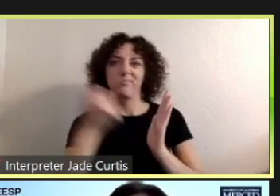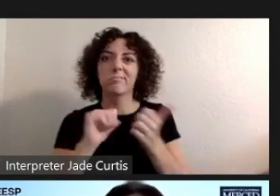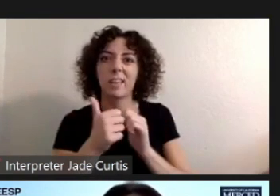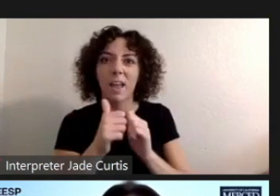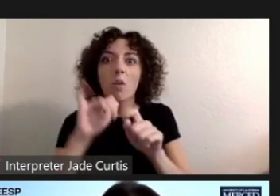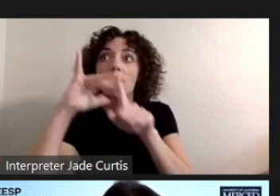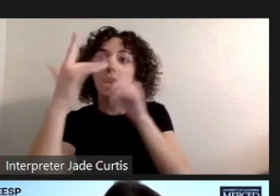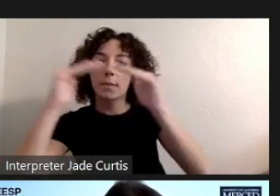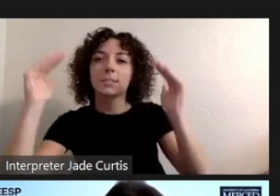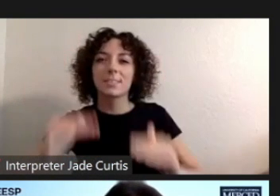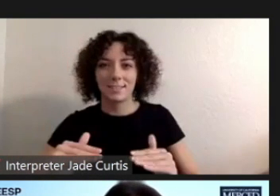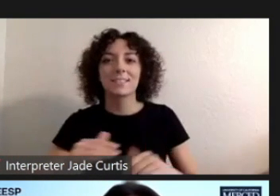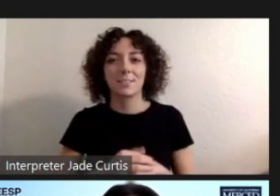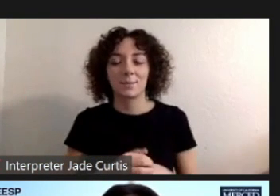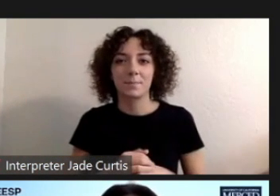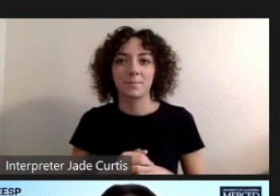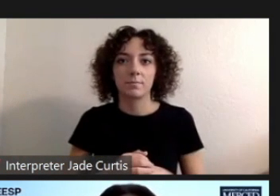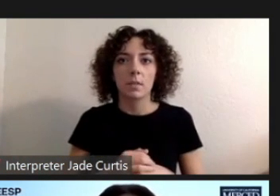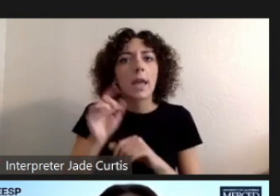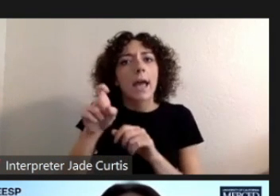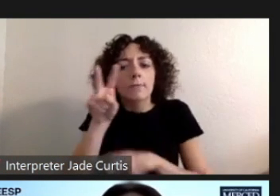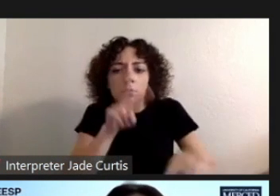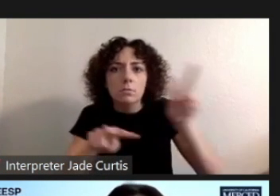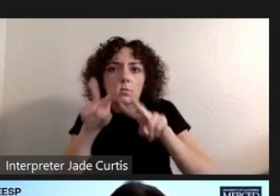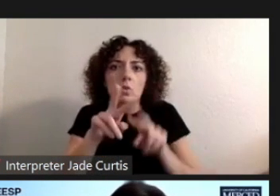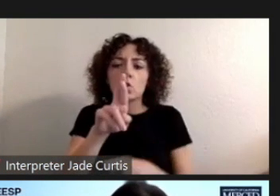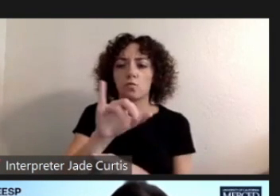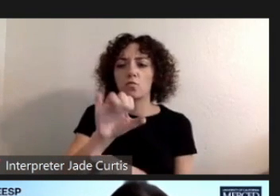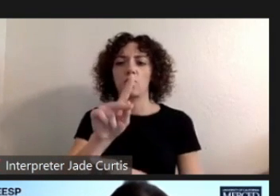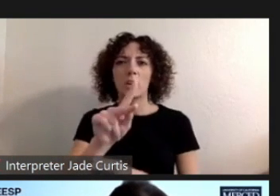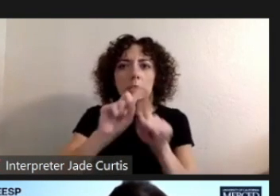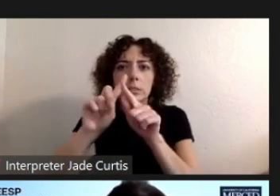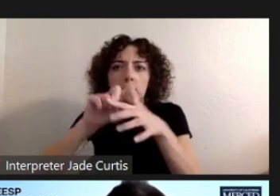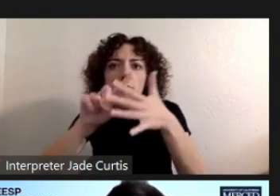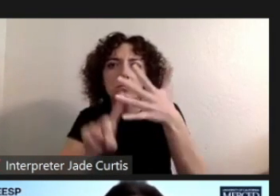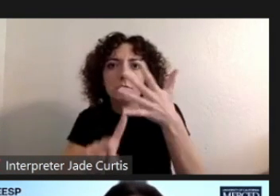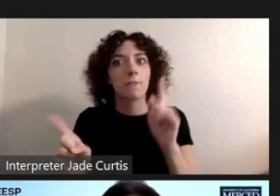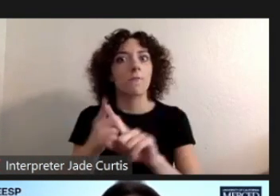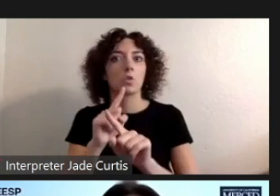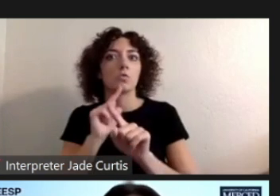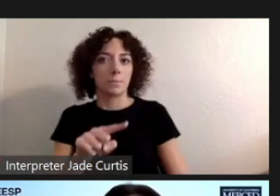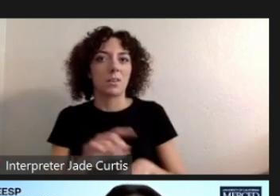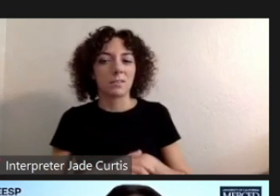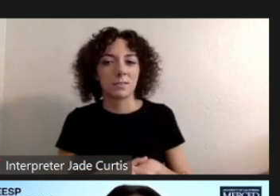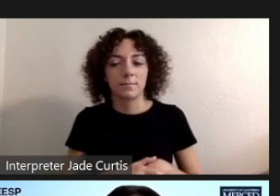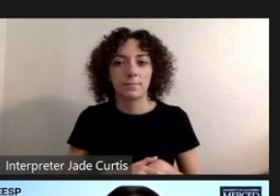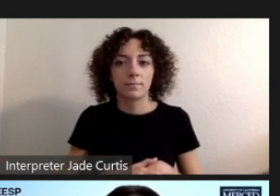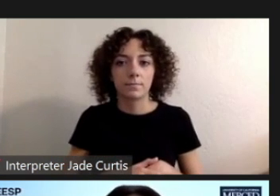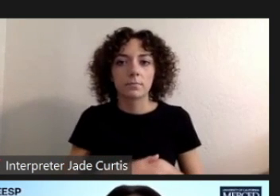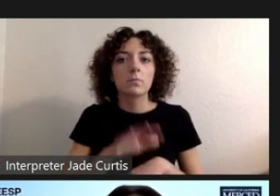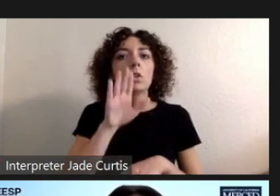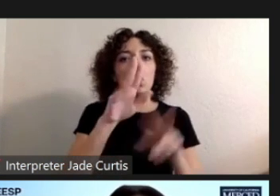with the objective of informing risk assessors and first responders. Professor Hoque's recent studies have involved multi-physics modeling that